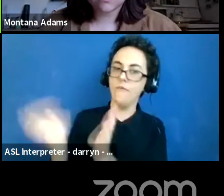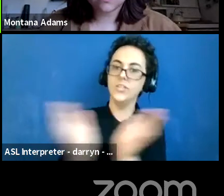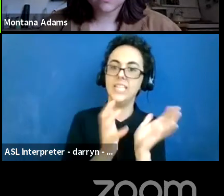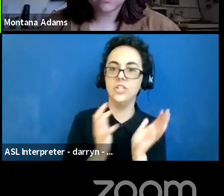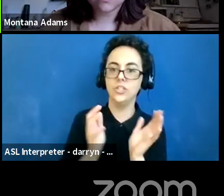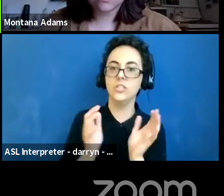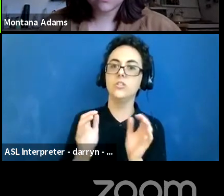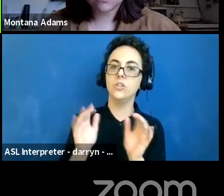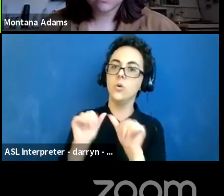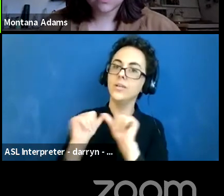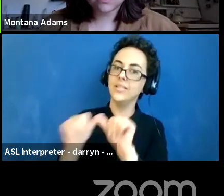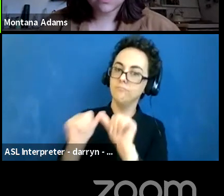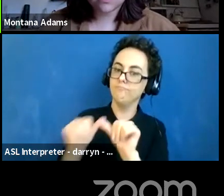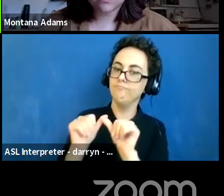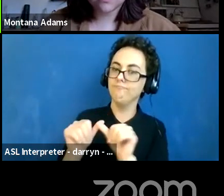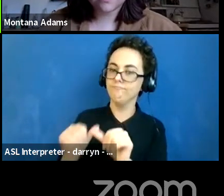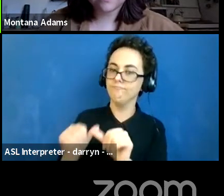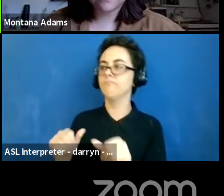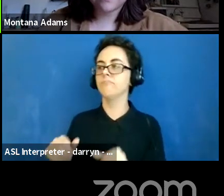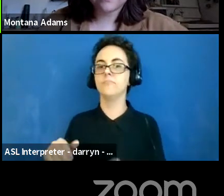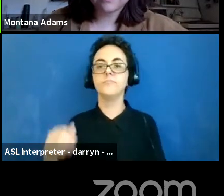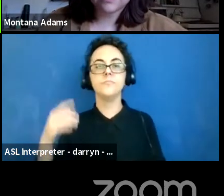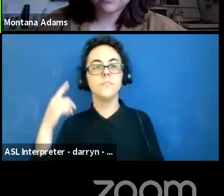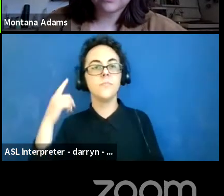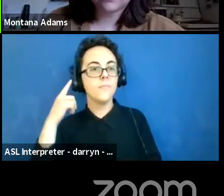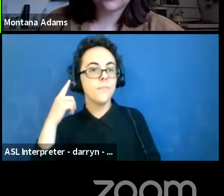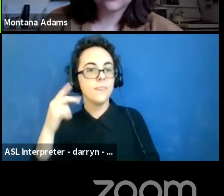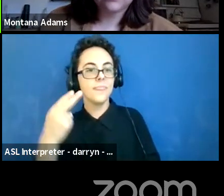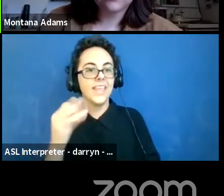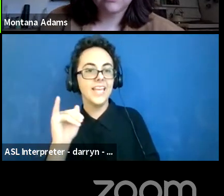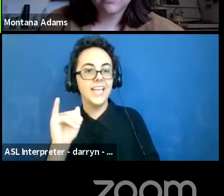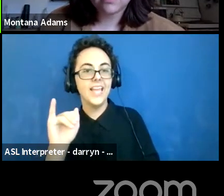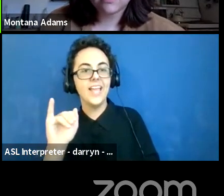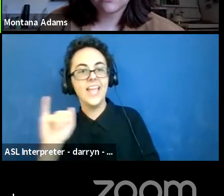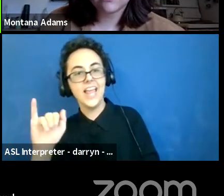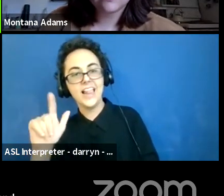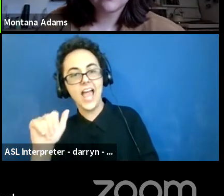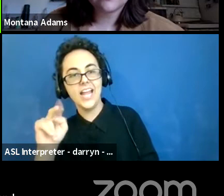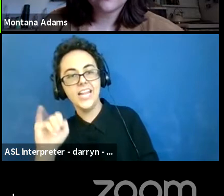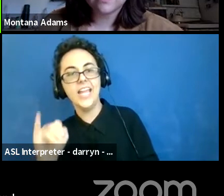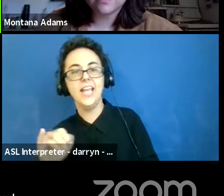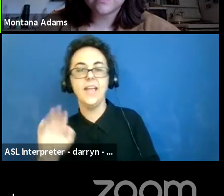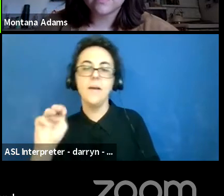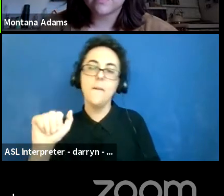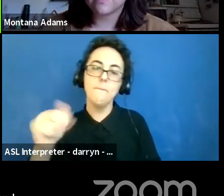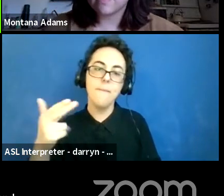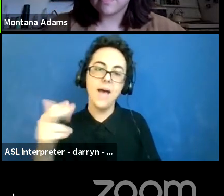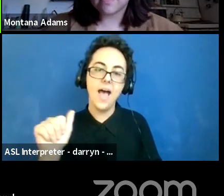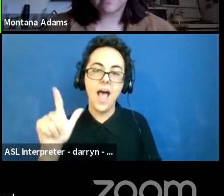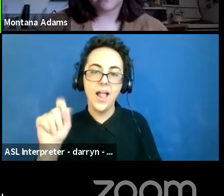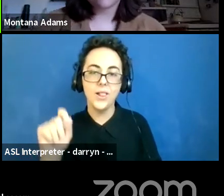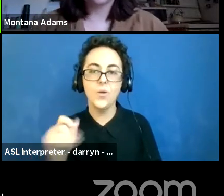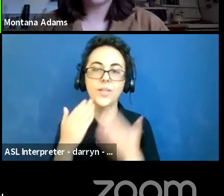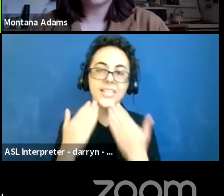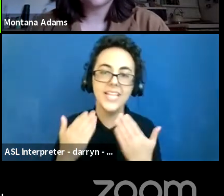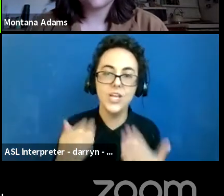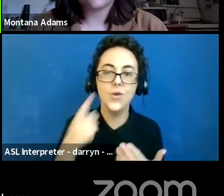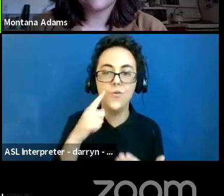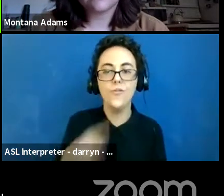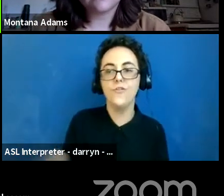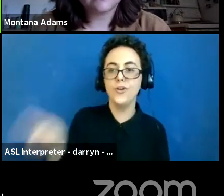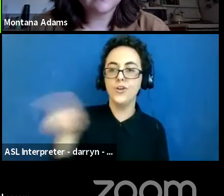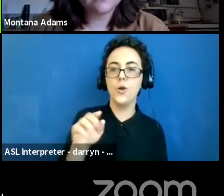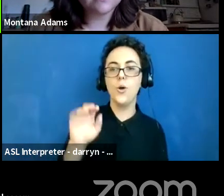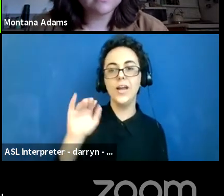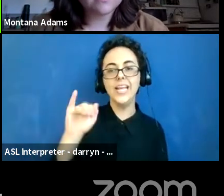Mahalo anui, everyone, for your ike, your wisdom, and your experiences. I've learned so much today,